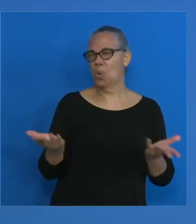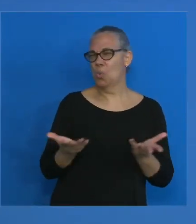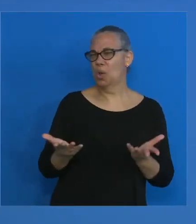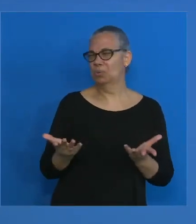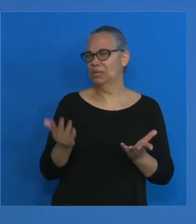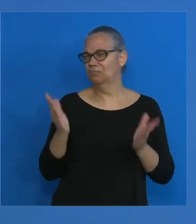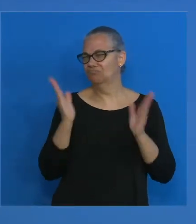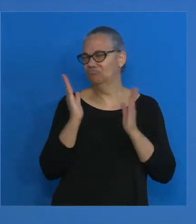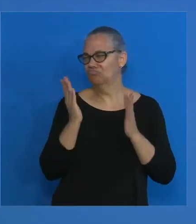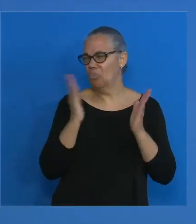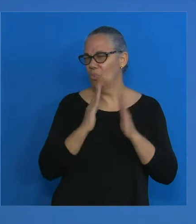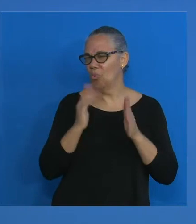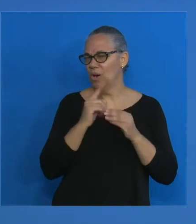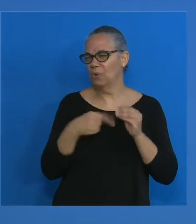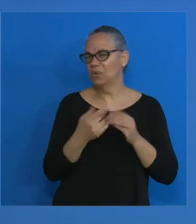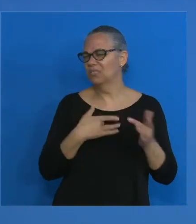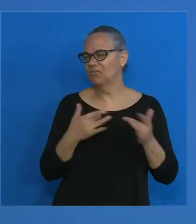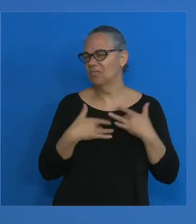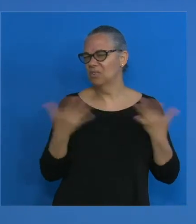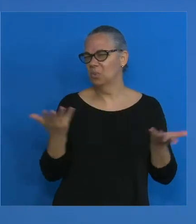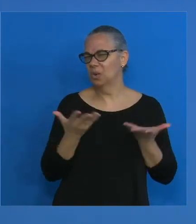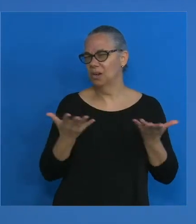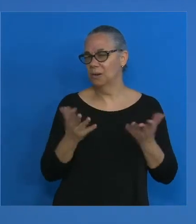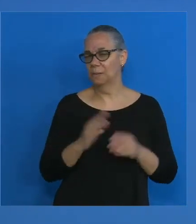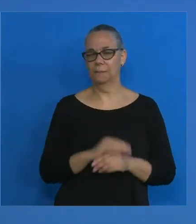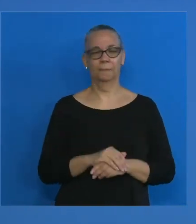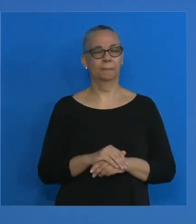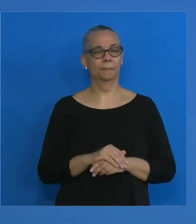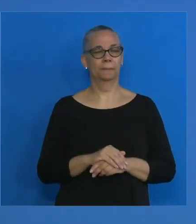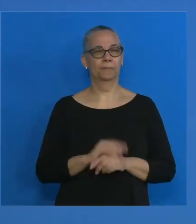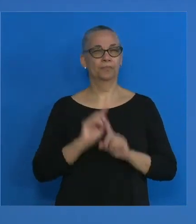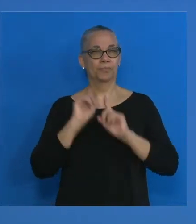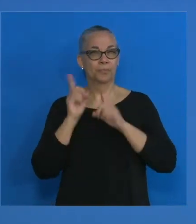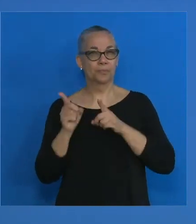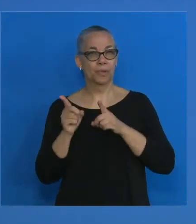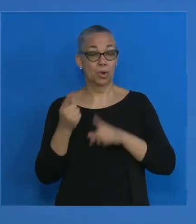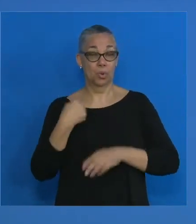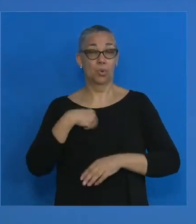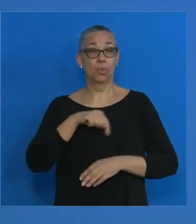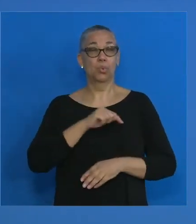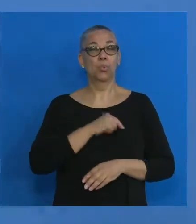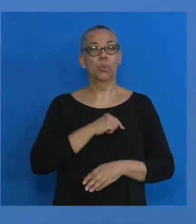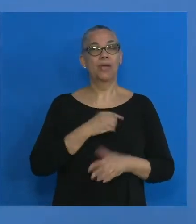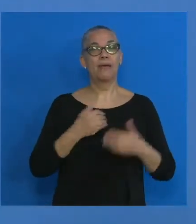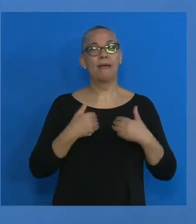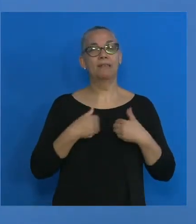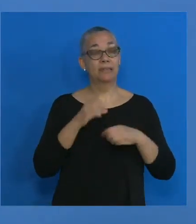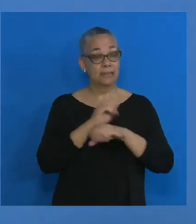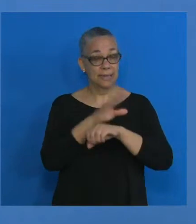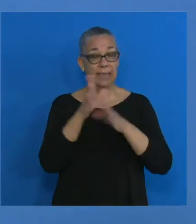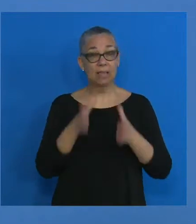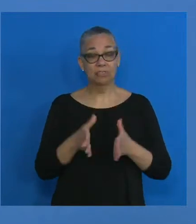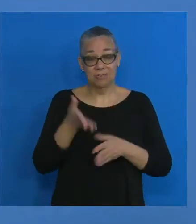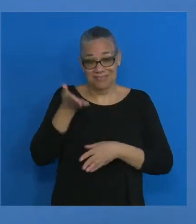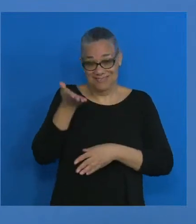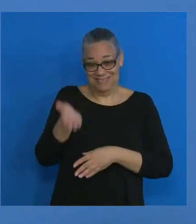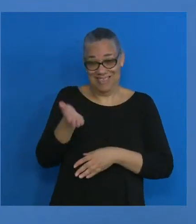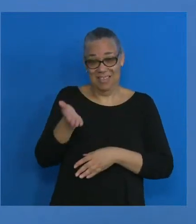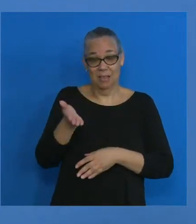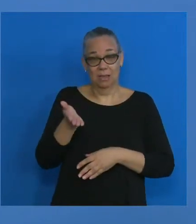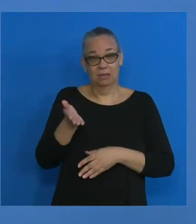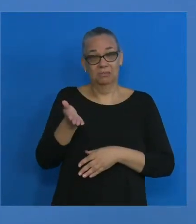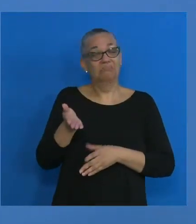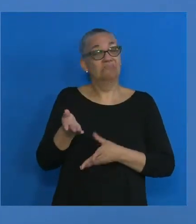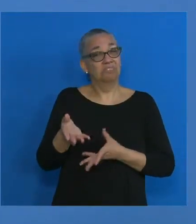is doing to address those worries? Well, we do, as I did mention in the statement, we have counselors on board to address